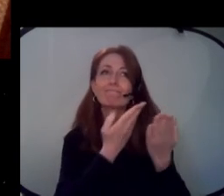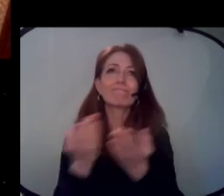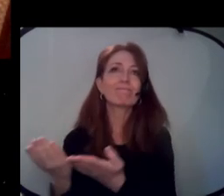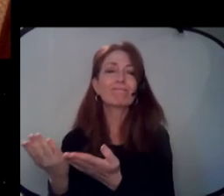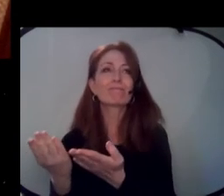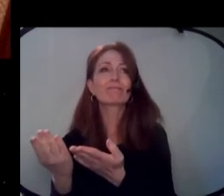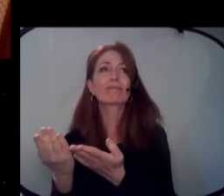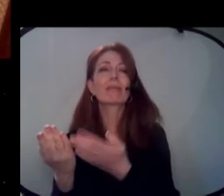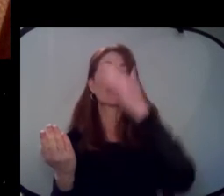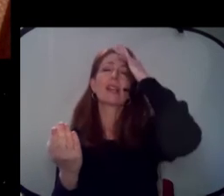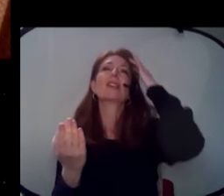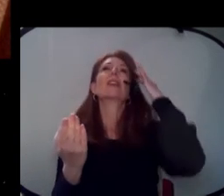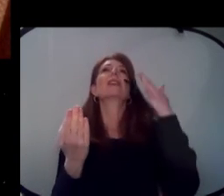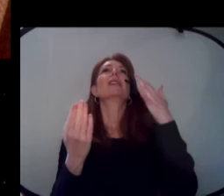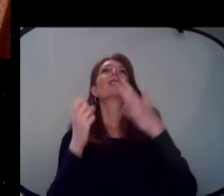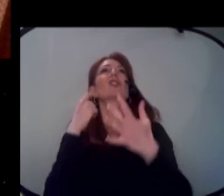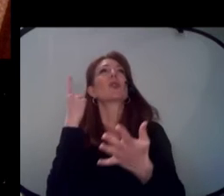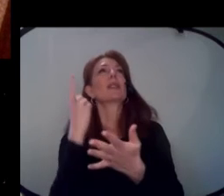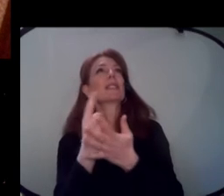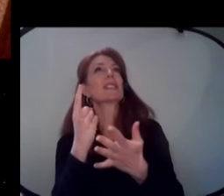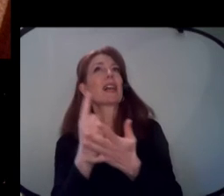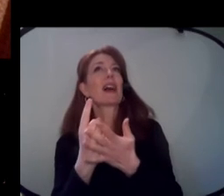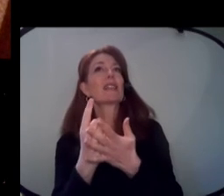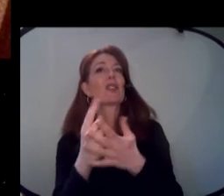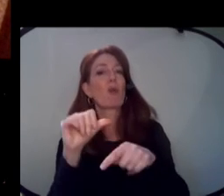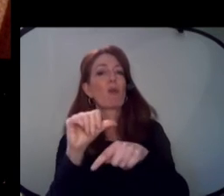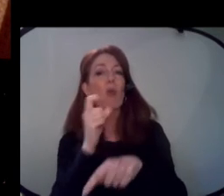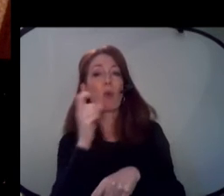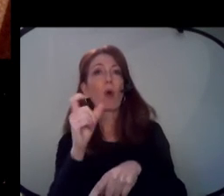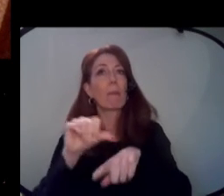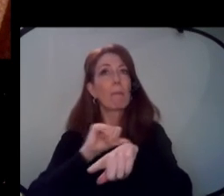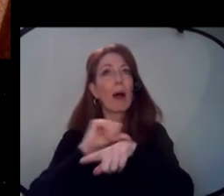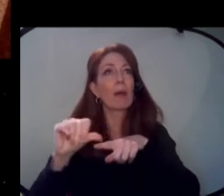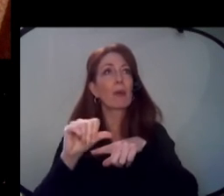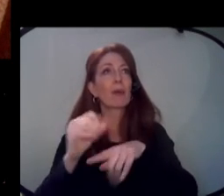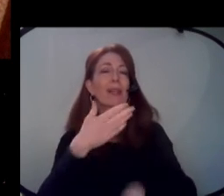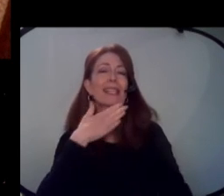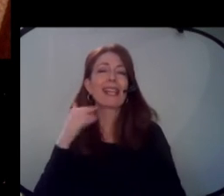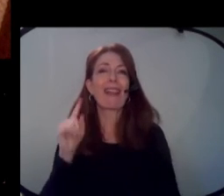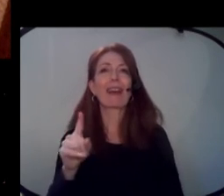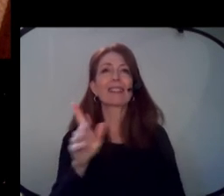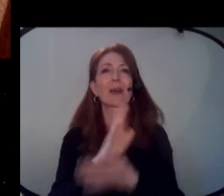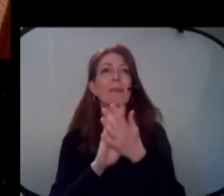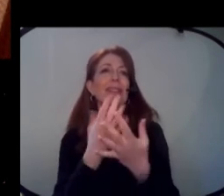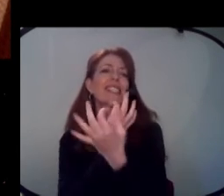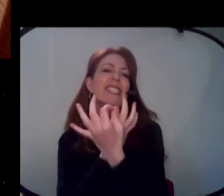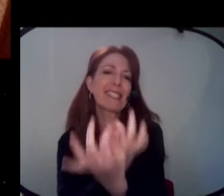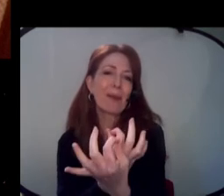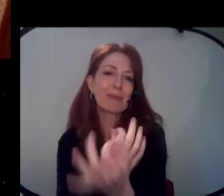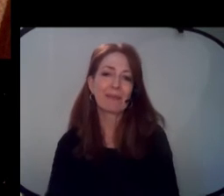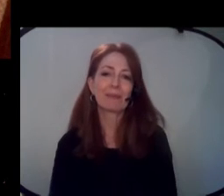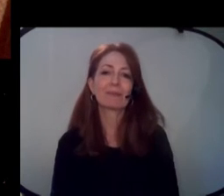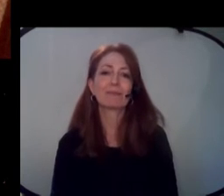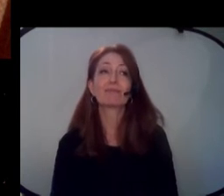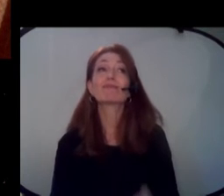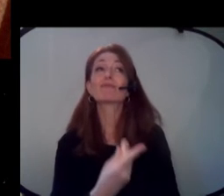delight. Now, lots of people have thought that means sort of seduce, but it probably just means tempt with all sorts of lovely treats and most importantly, lots of